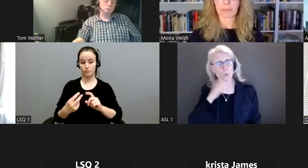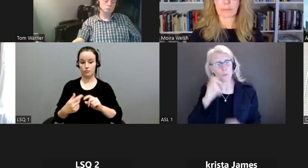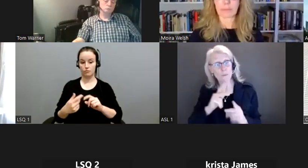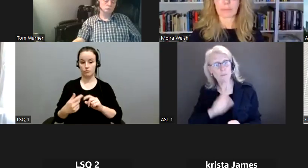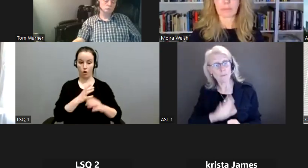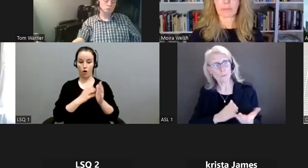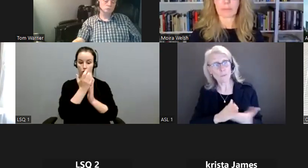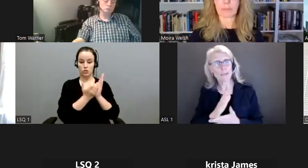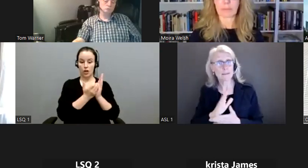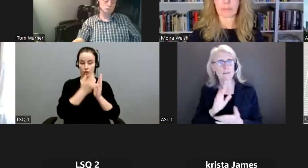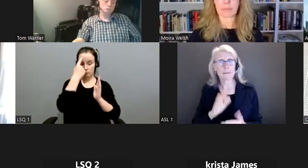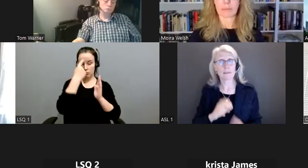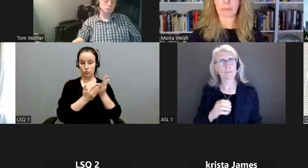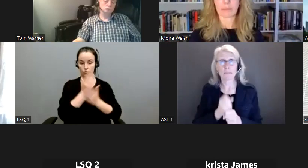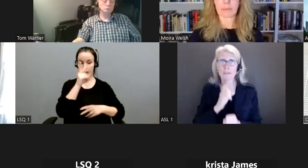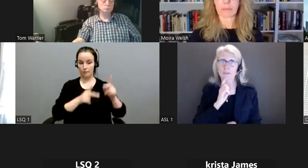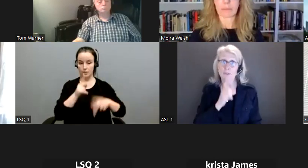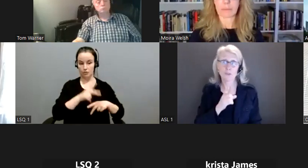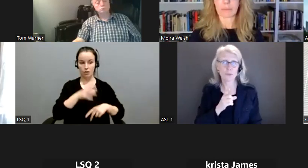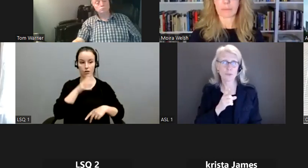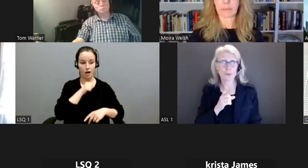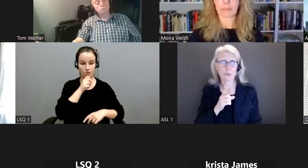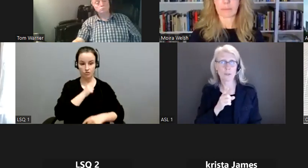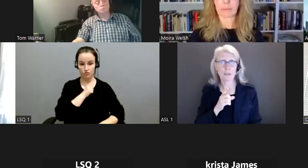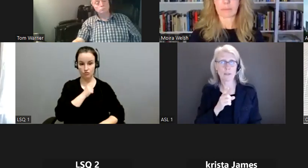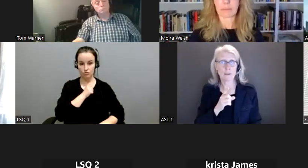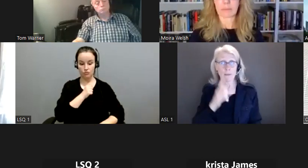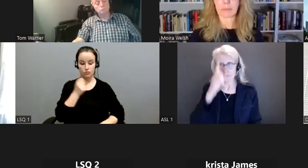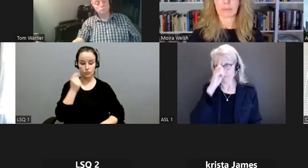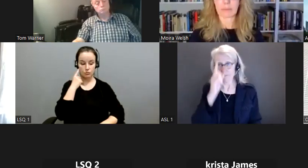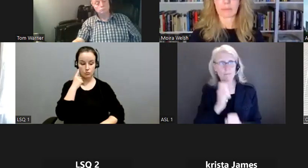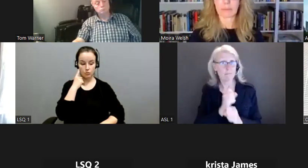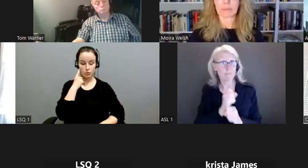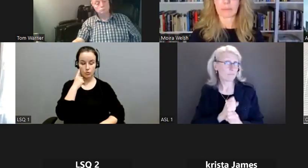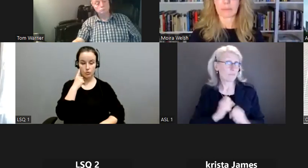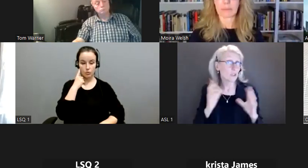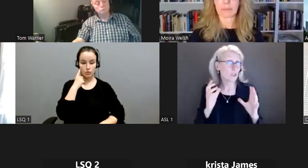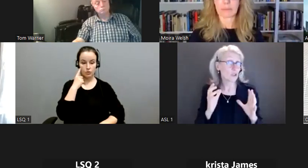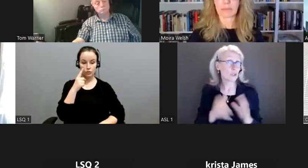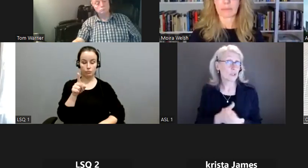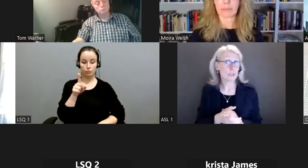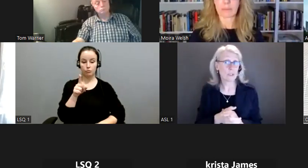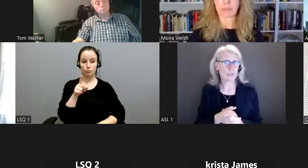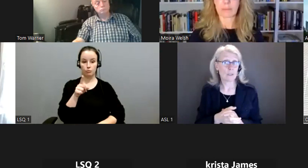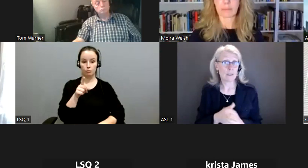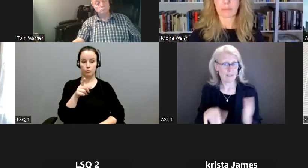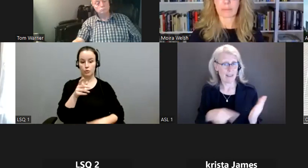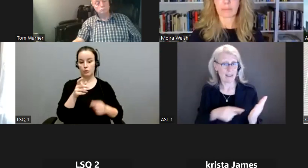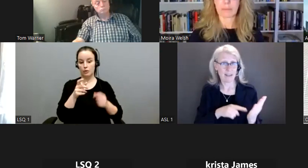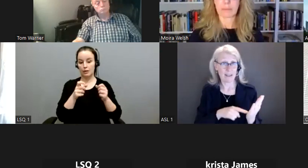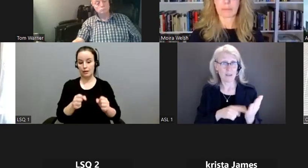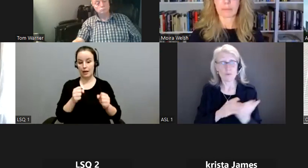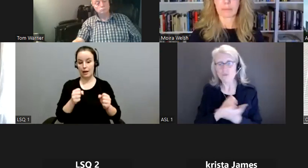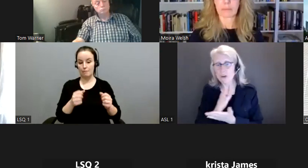is to make sure that provisions in that kind of an instrument, the rights and